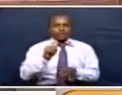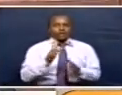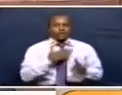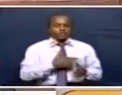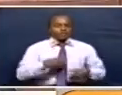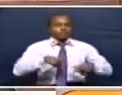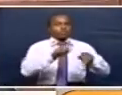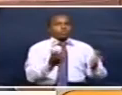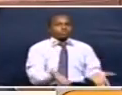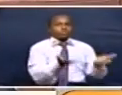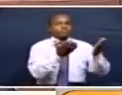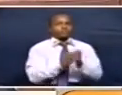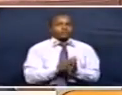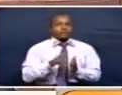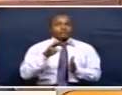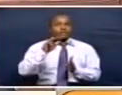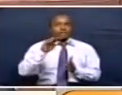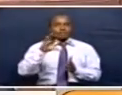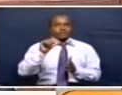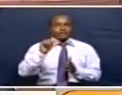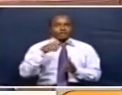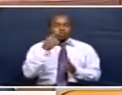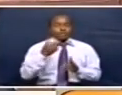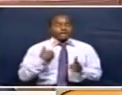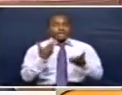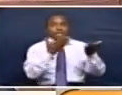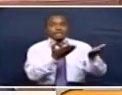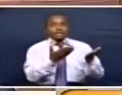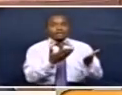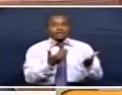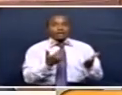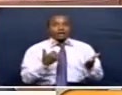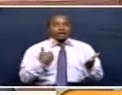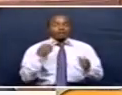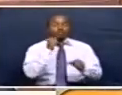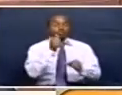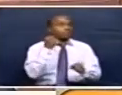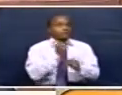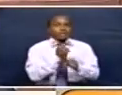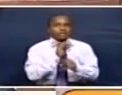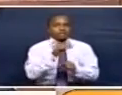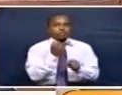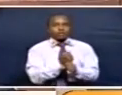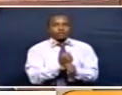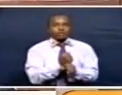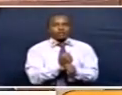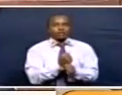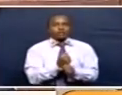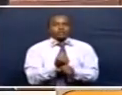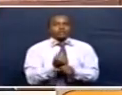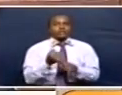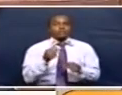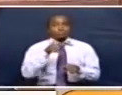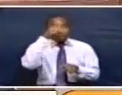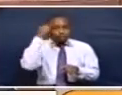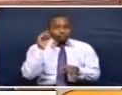roads. The MCA that they have had in Mudhwani has really not done the work. He would not come for the graders, because